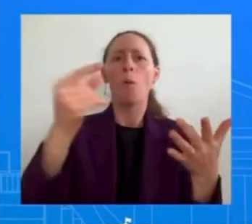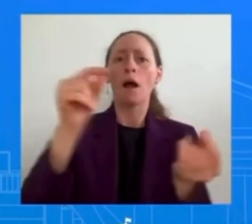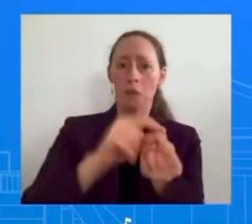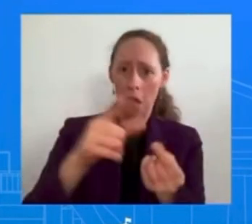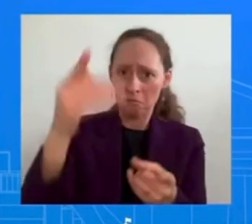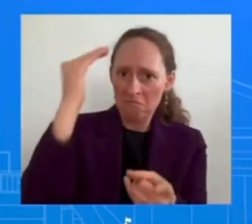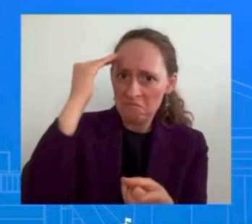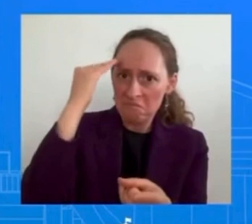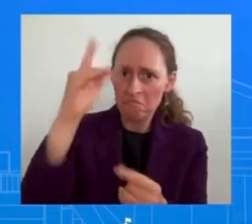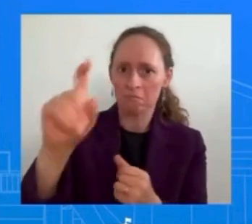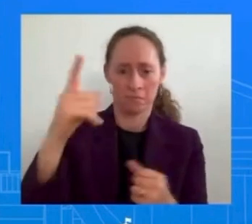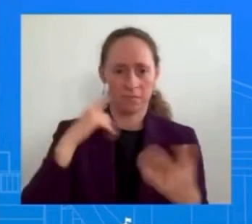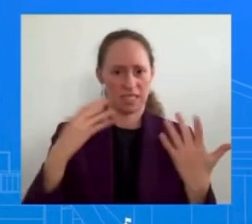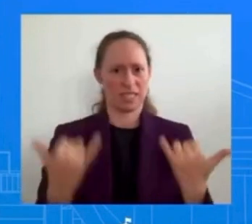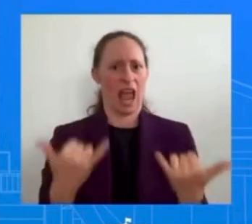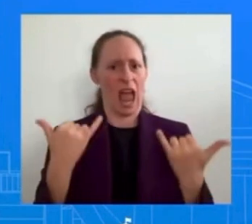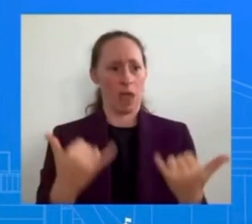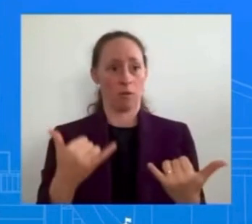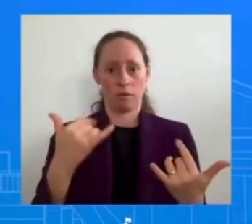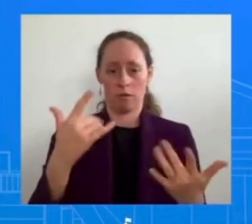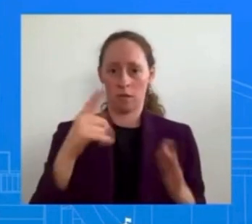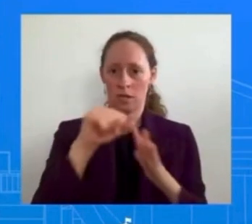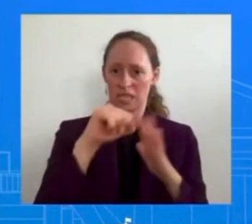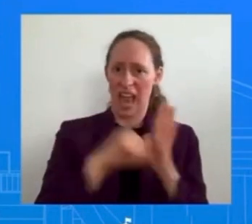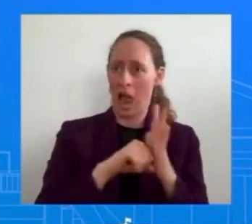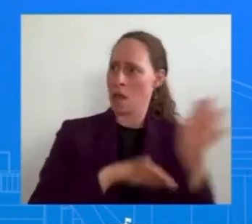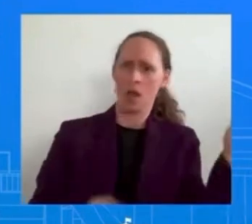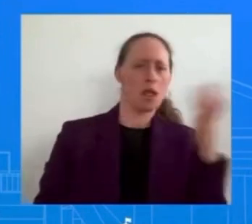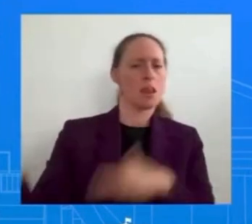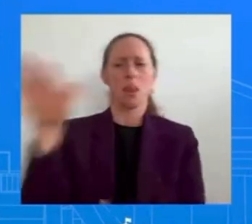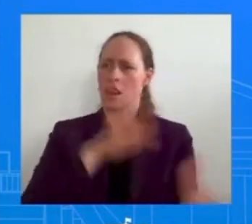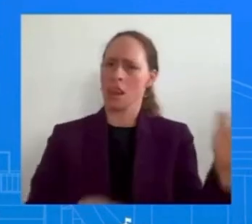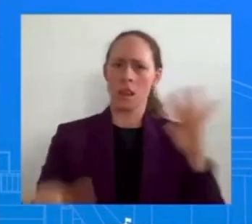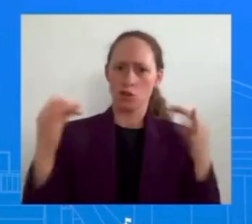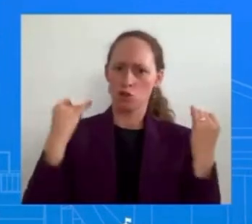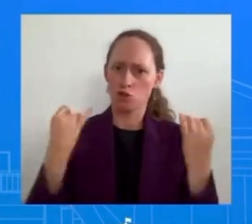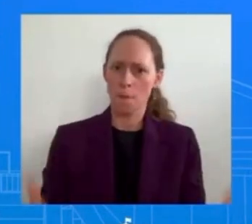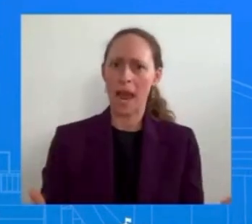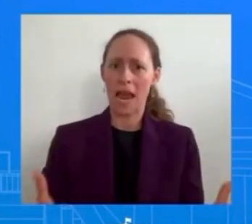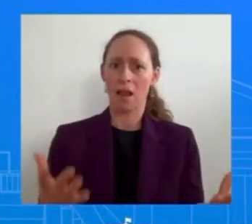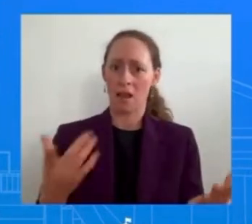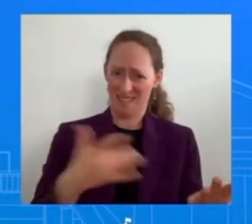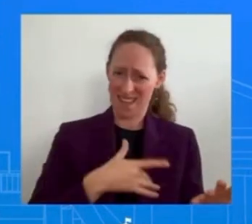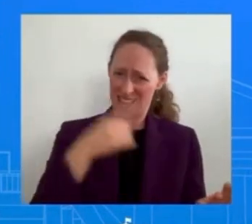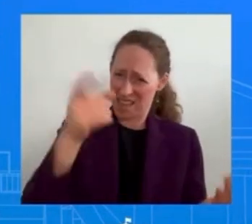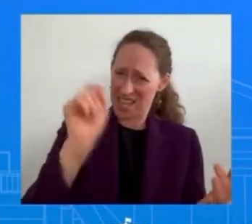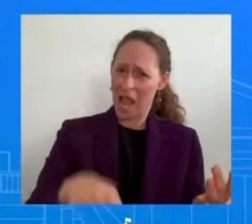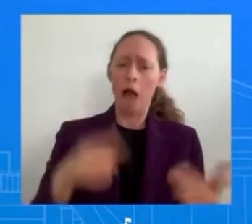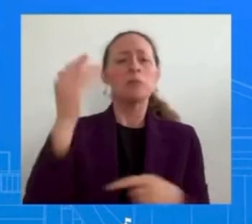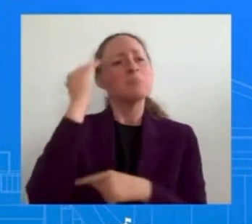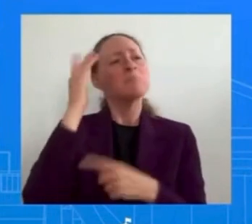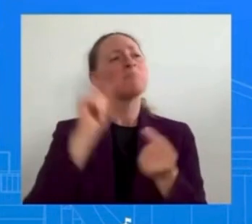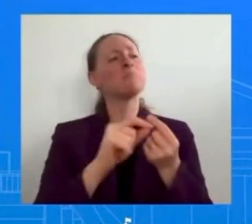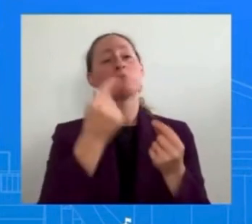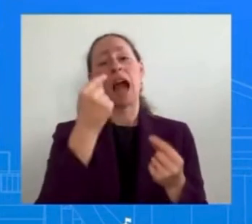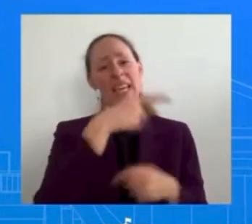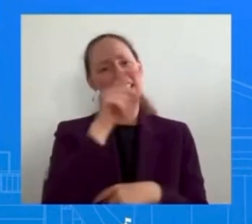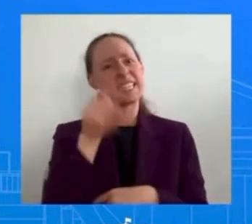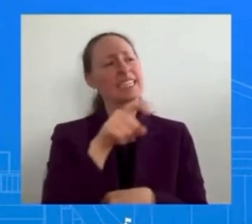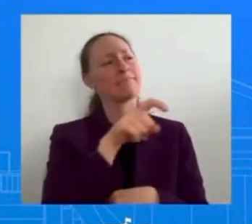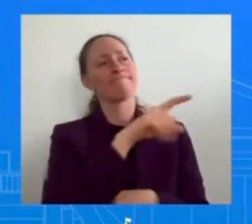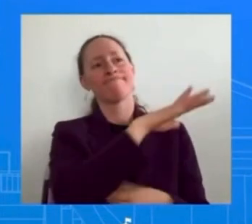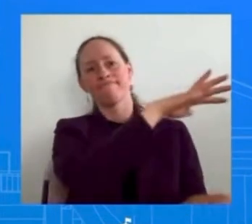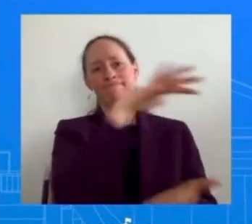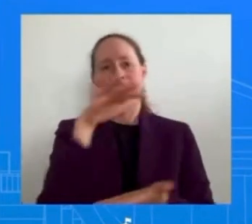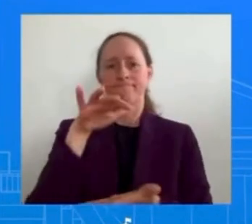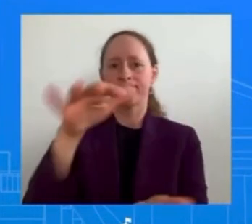have the ability to do that, to be able to think that far in advance, you know, to see what they're going to need a little bit further down the road so that you can provide those resources?